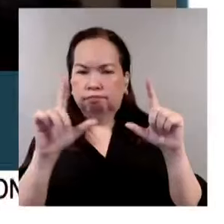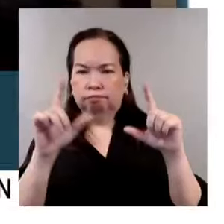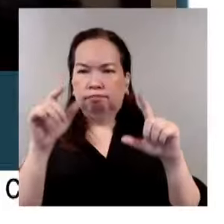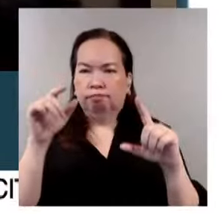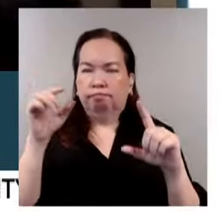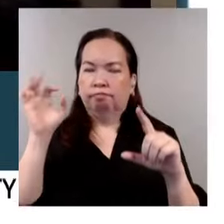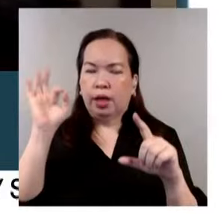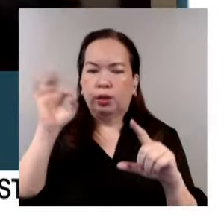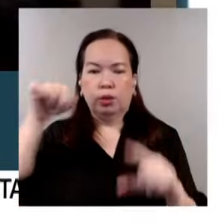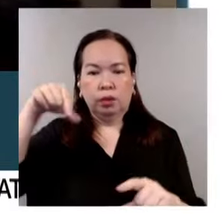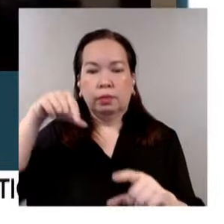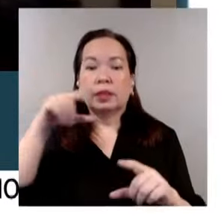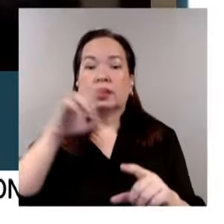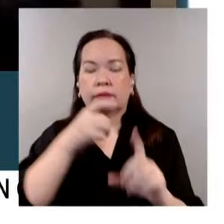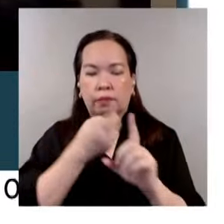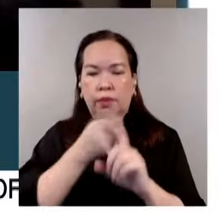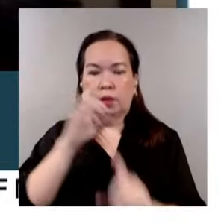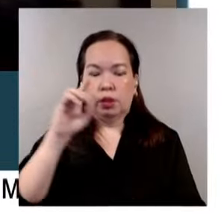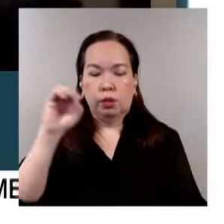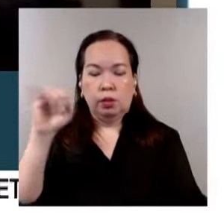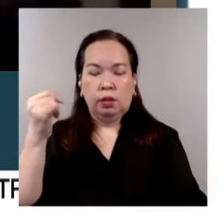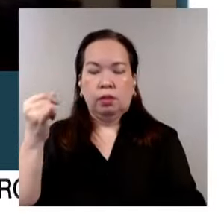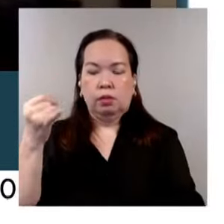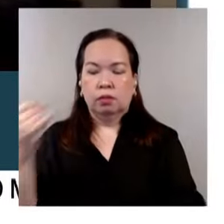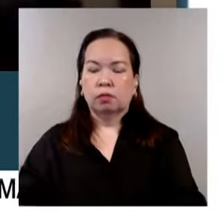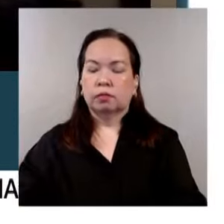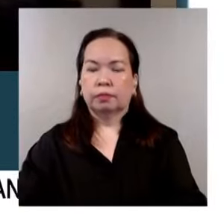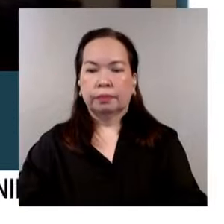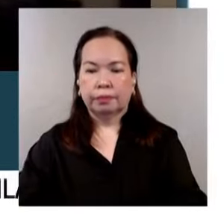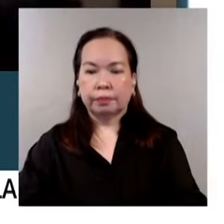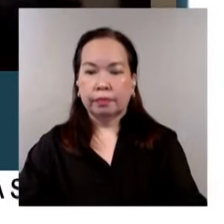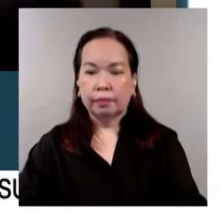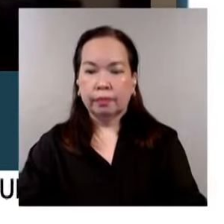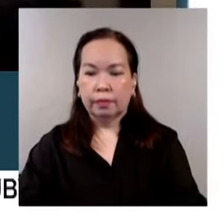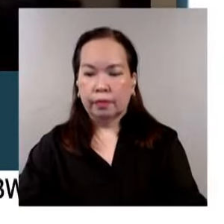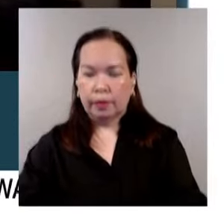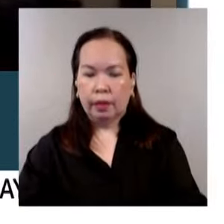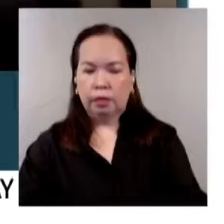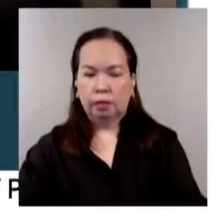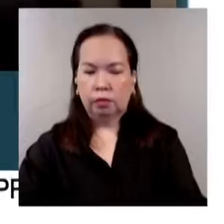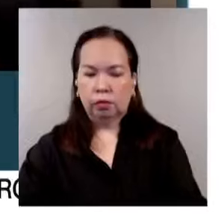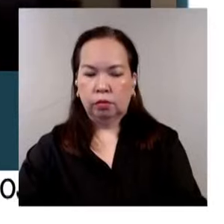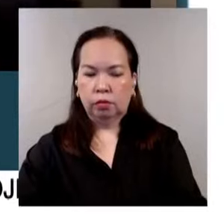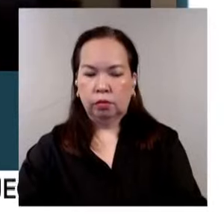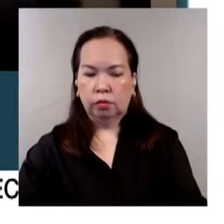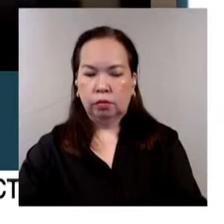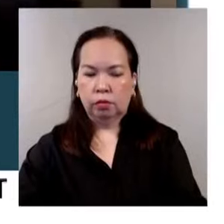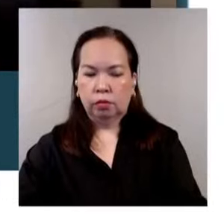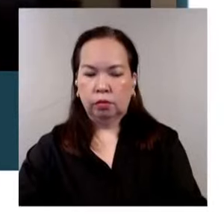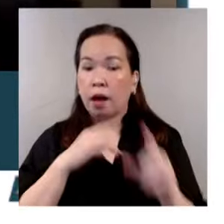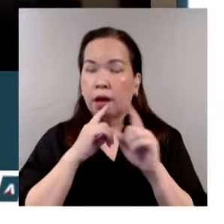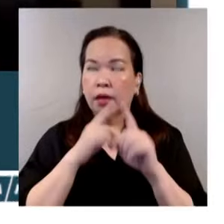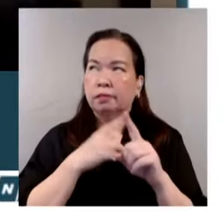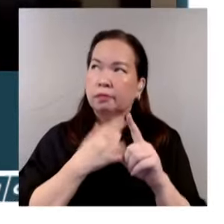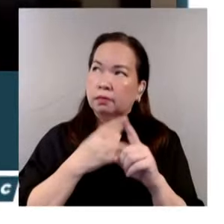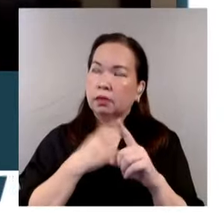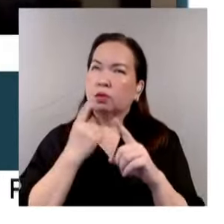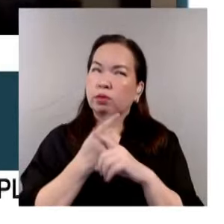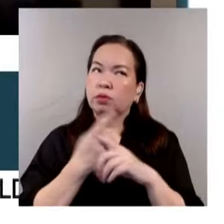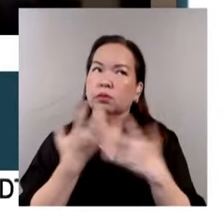was in the news. So I told myself, for procedural practicality, since the ending